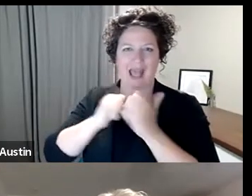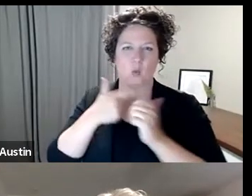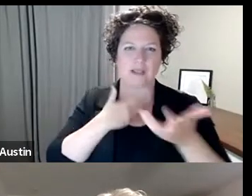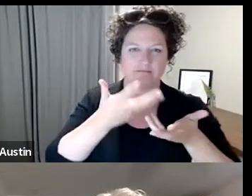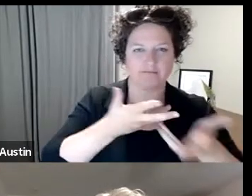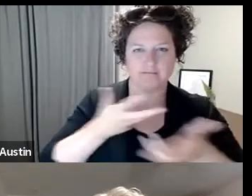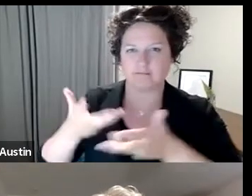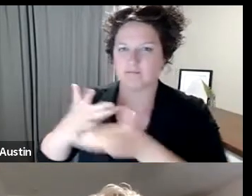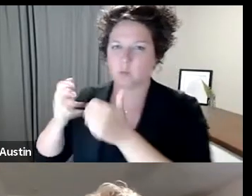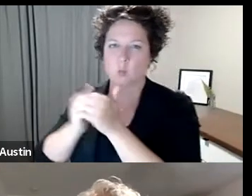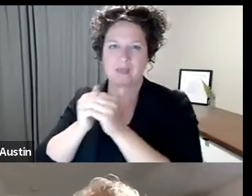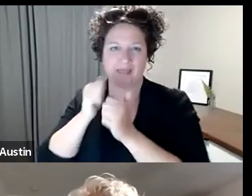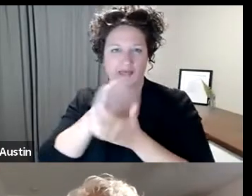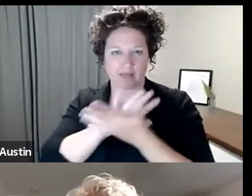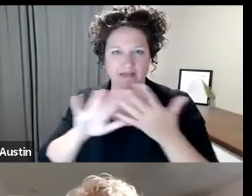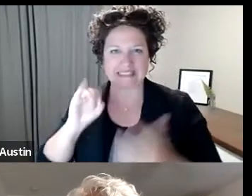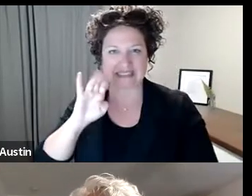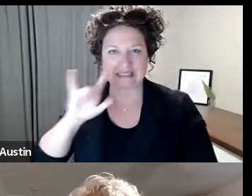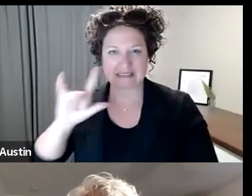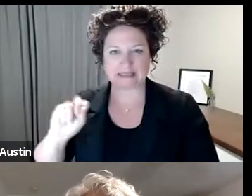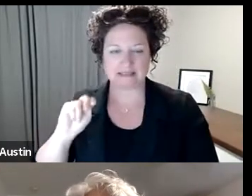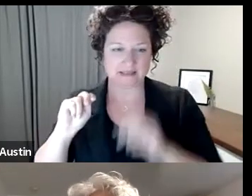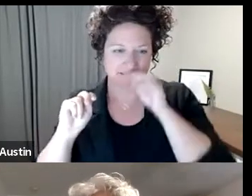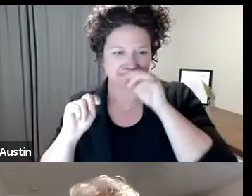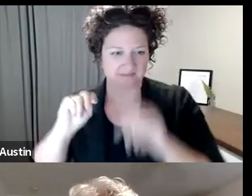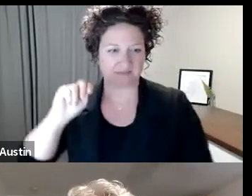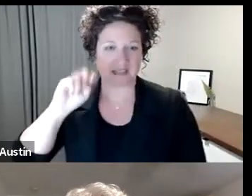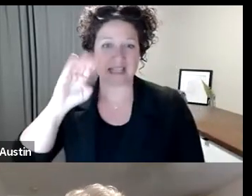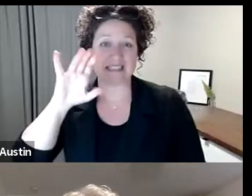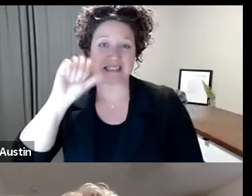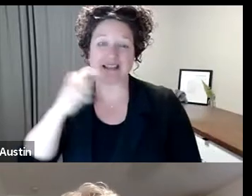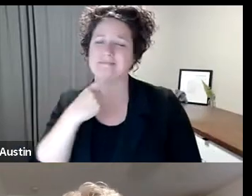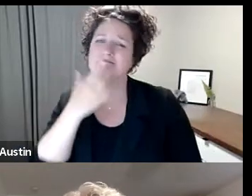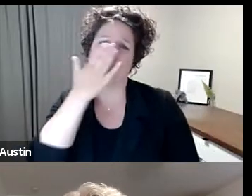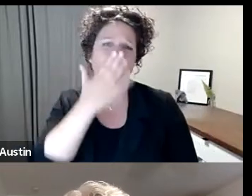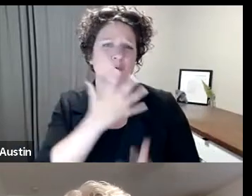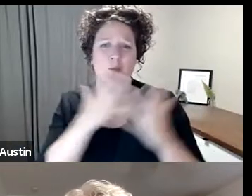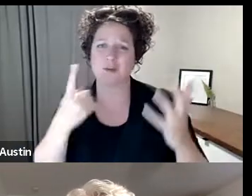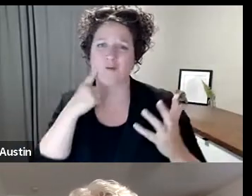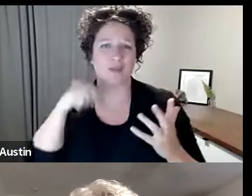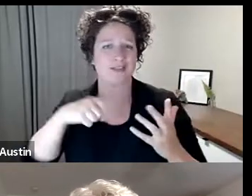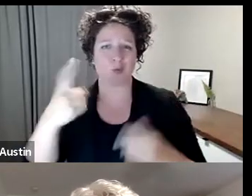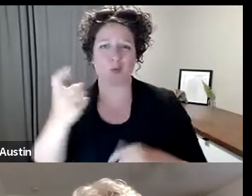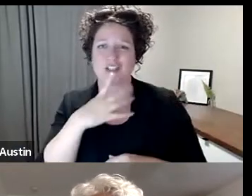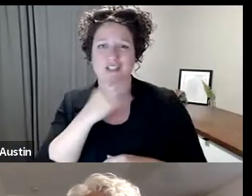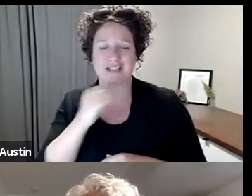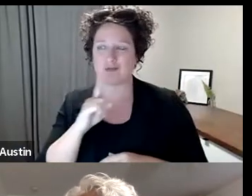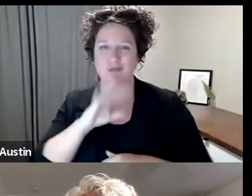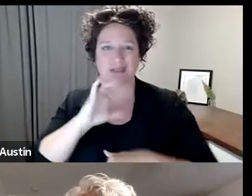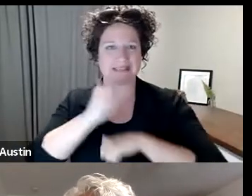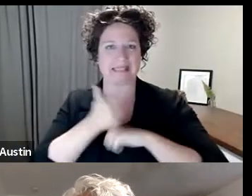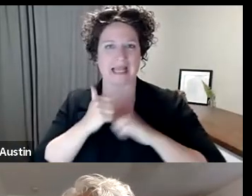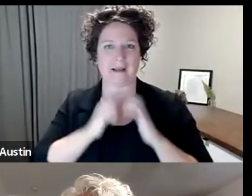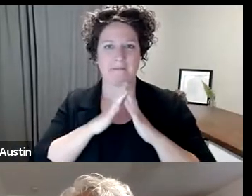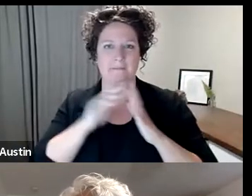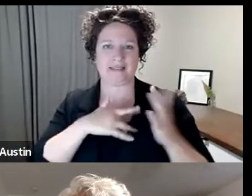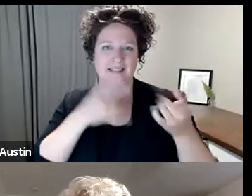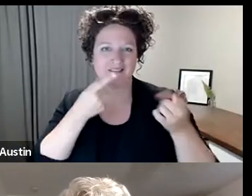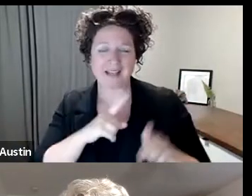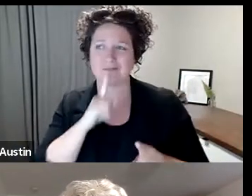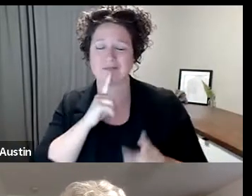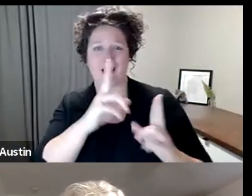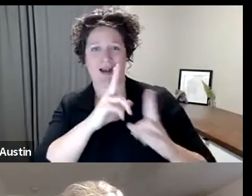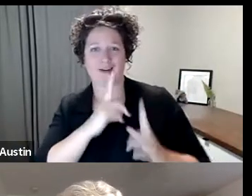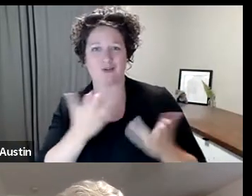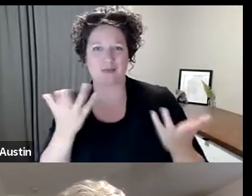citizen? Thank you, Hila, for the question and for pulling together the event. I'm really honored to be here with this amazing group of